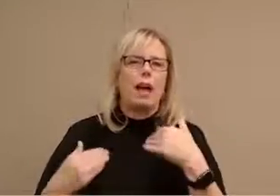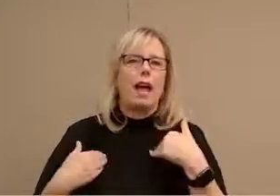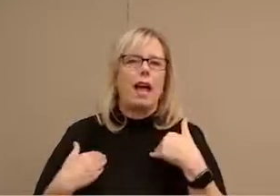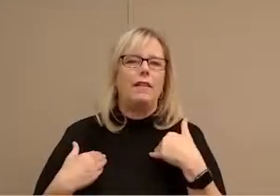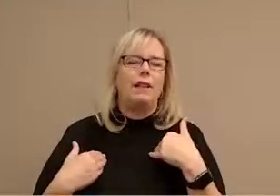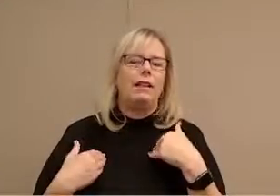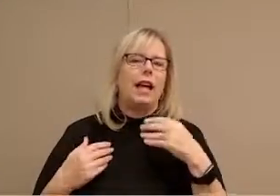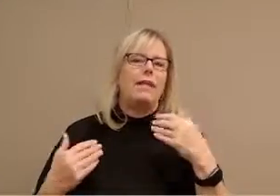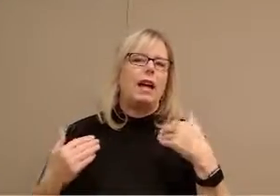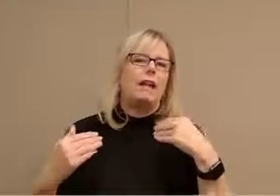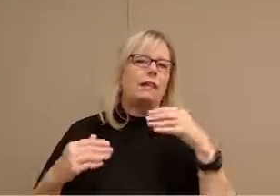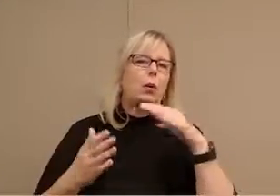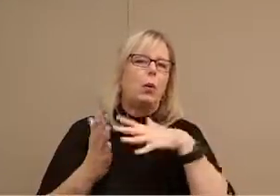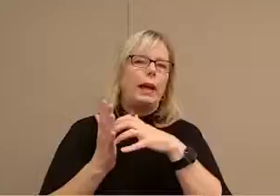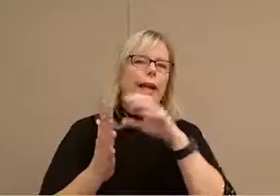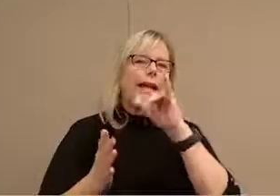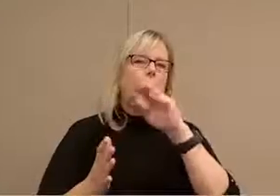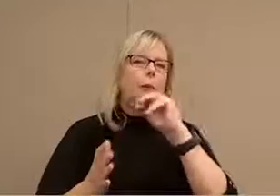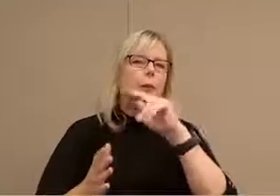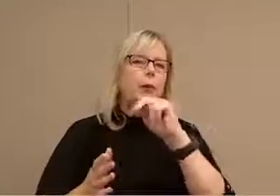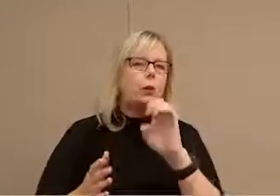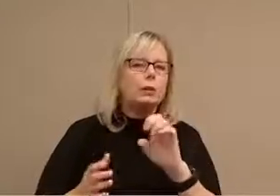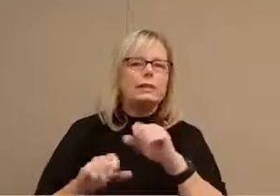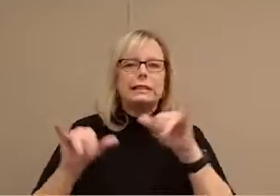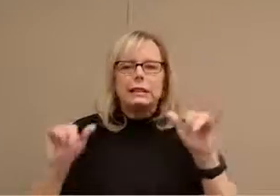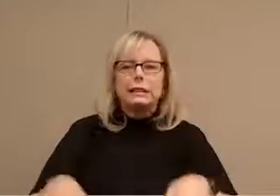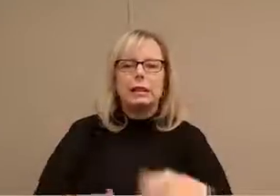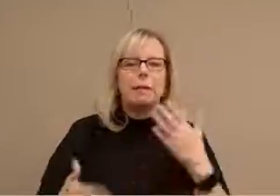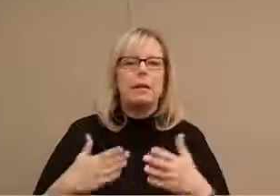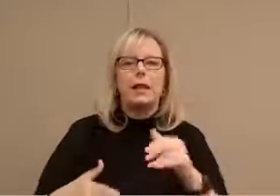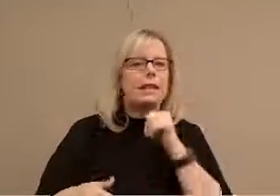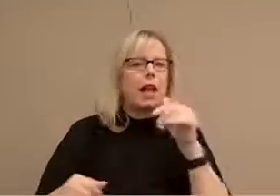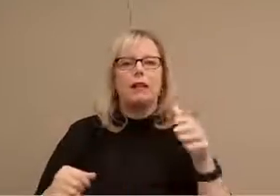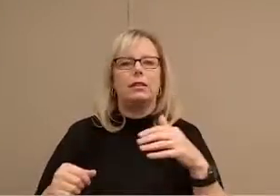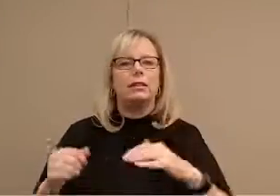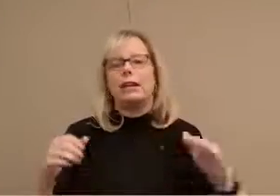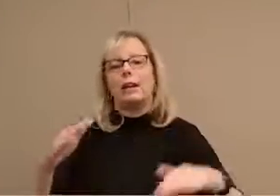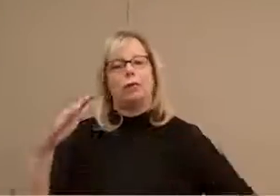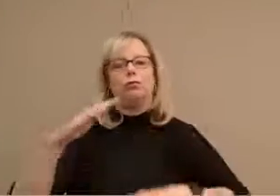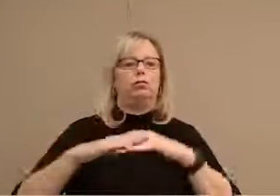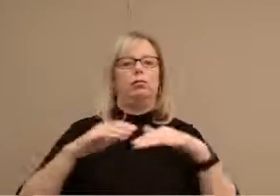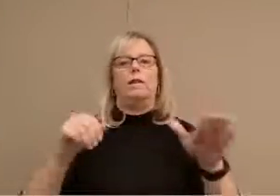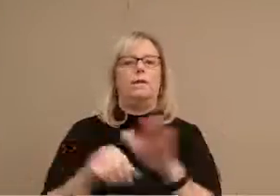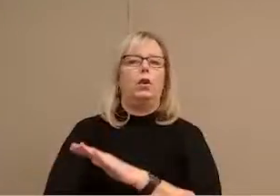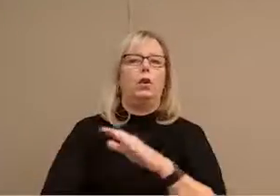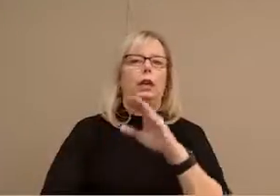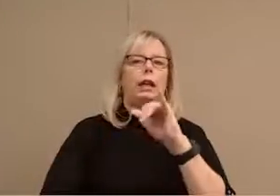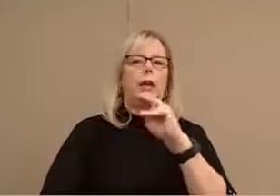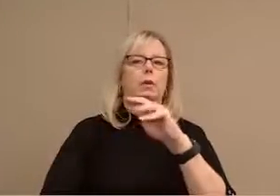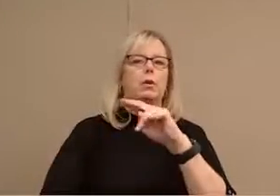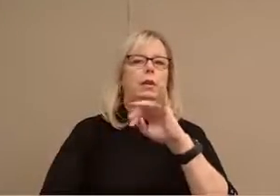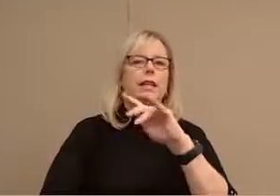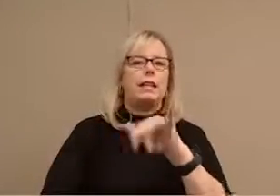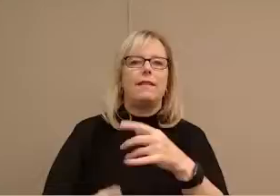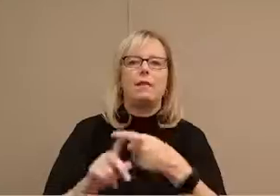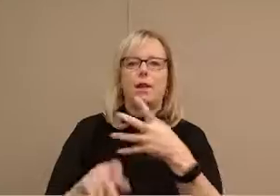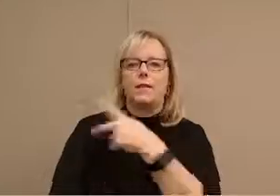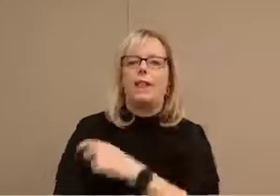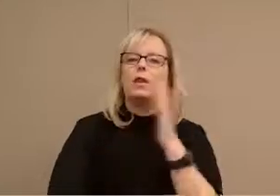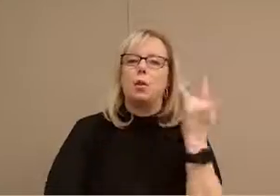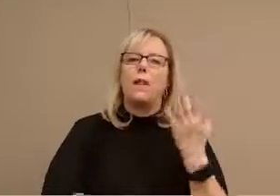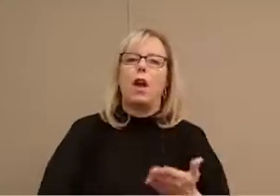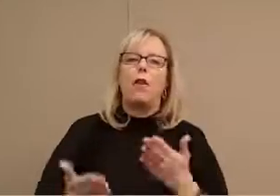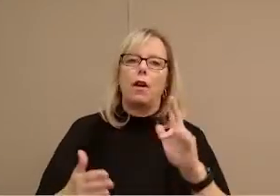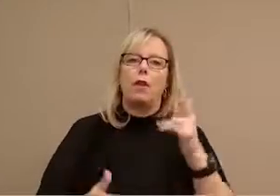substantially immunocompromised. So those individuals may have not reached their complete immunity from the vaccine, so that's why they offer or require a third